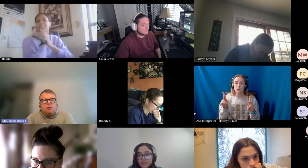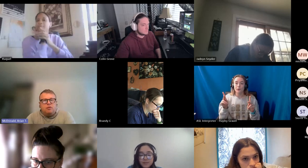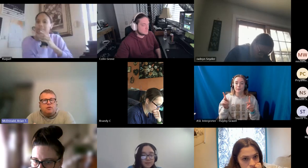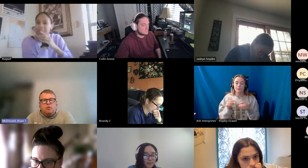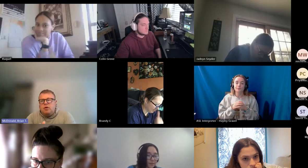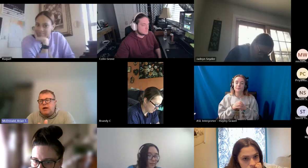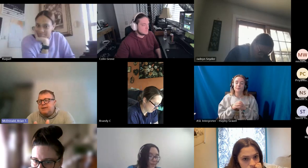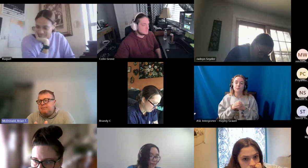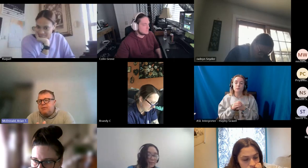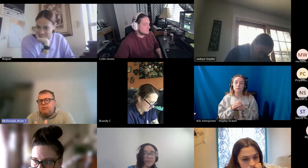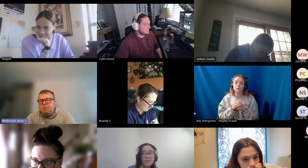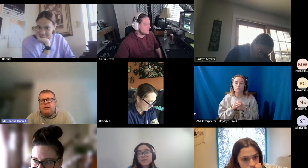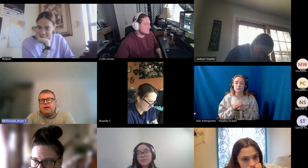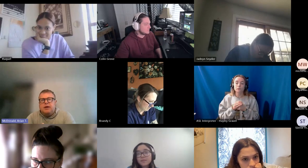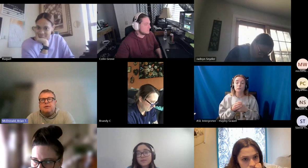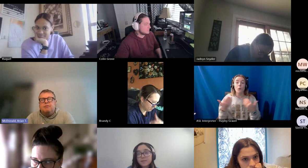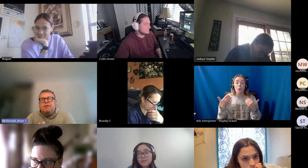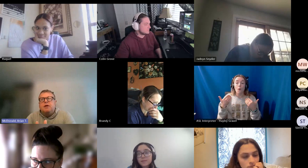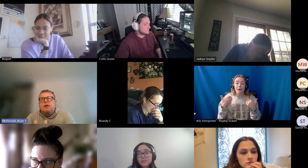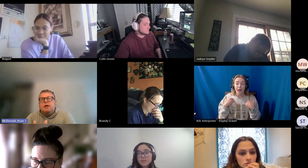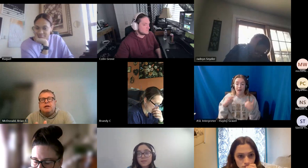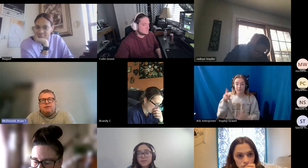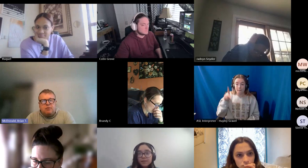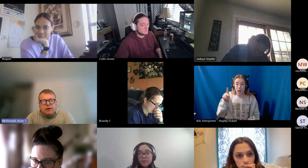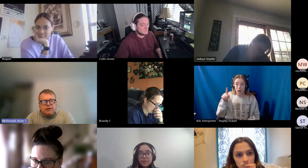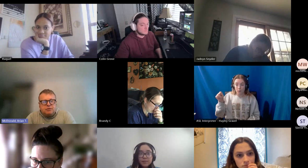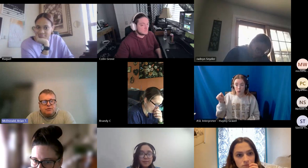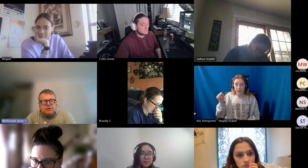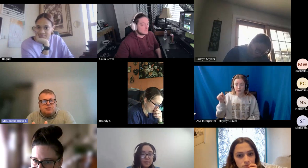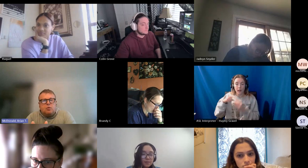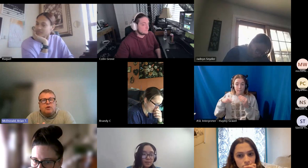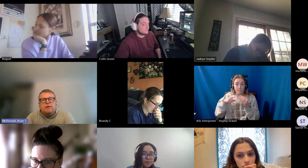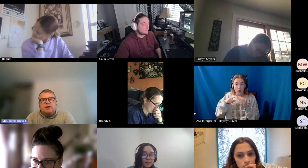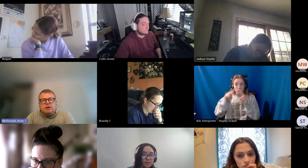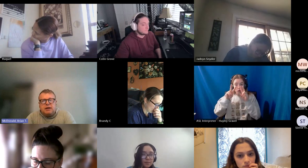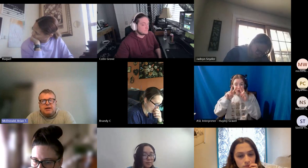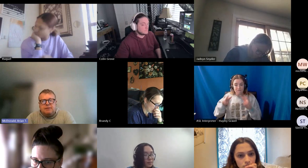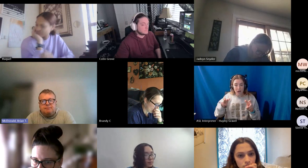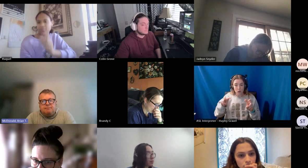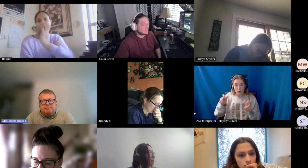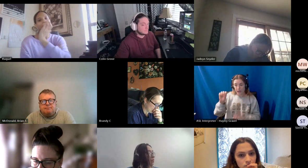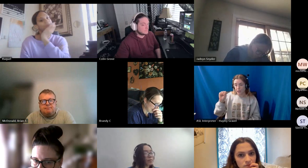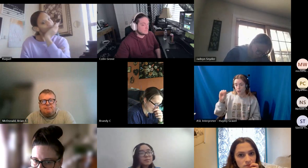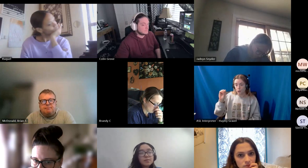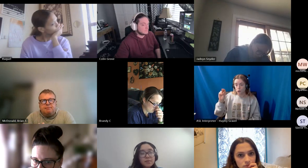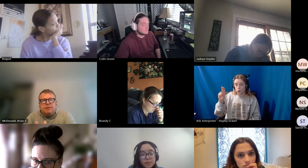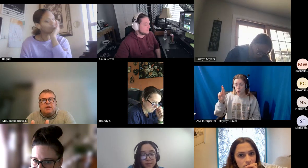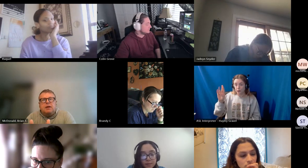you have your PowerPoint of evaluating sources. What do they look like?